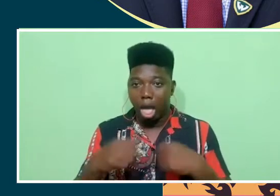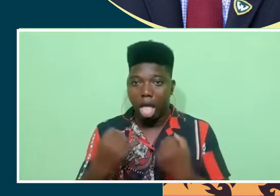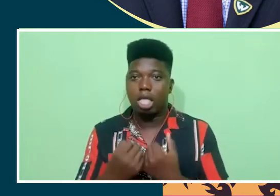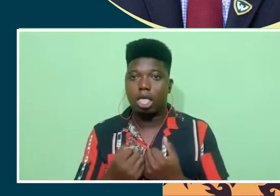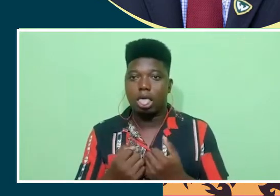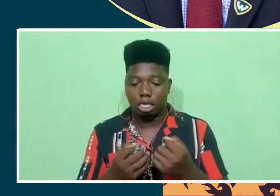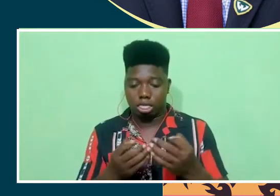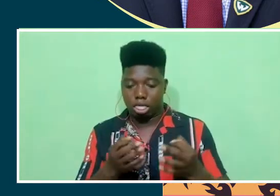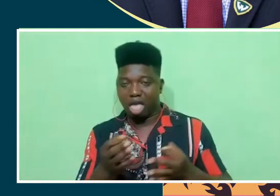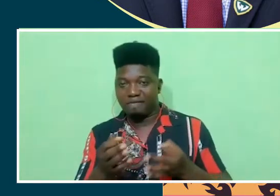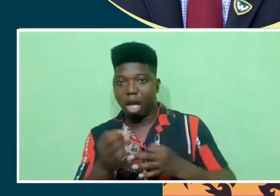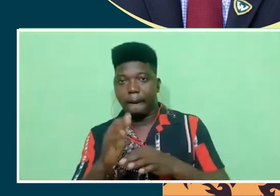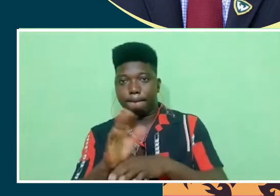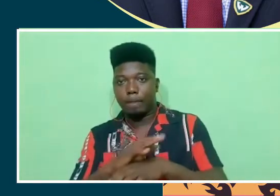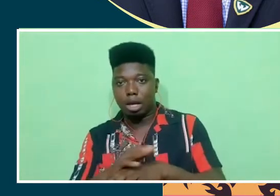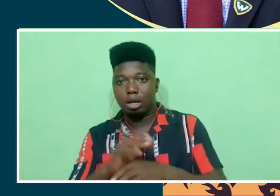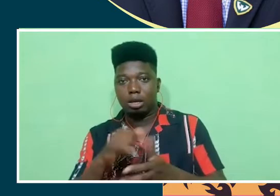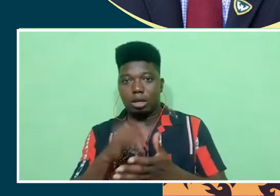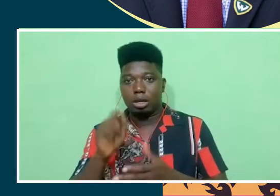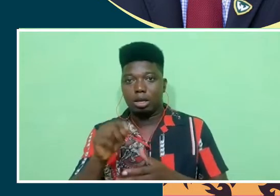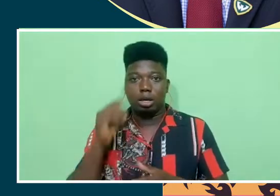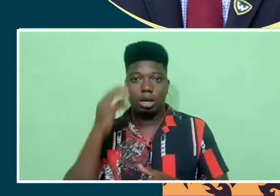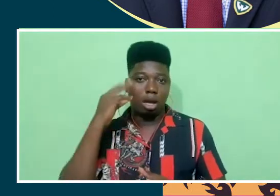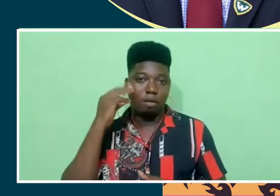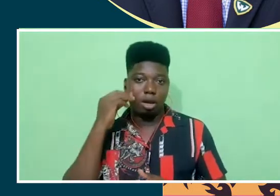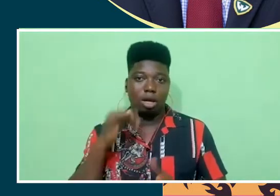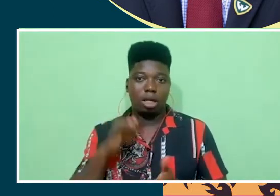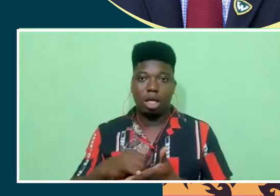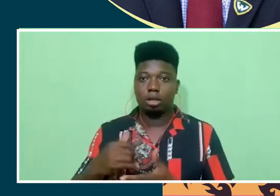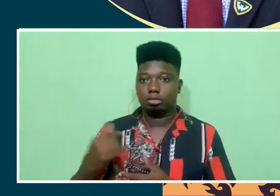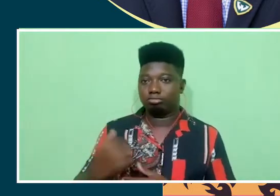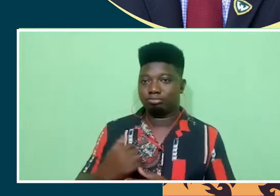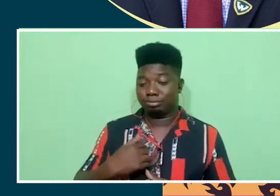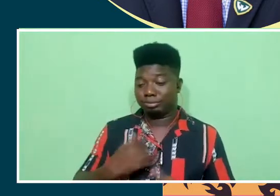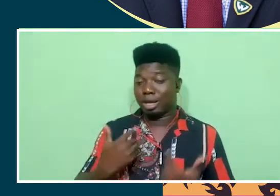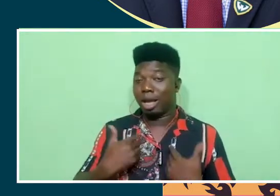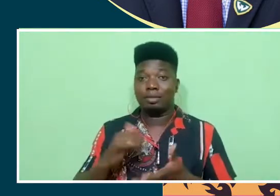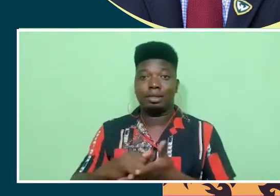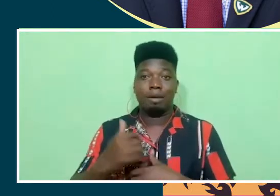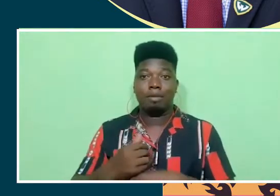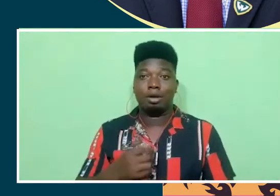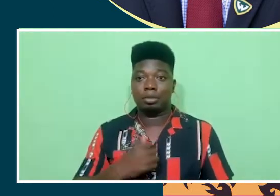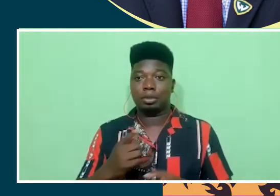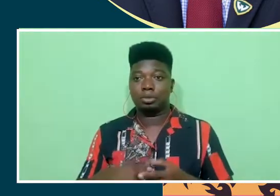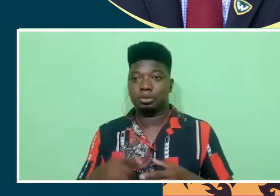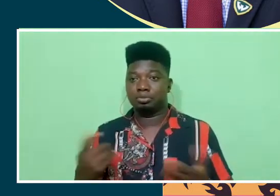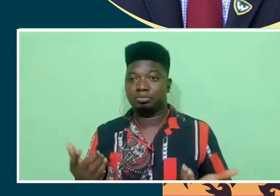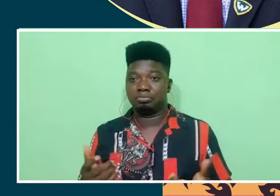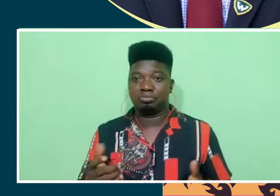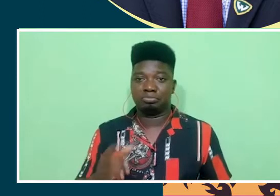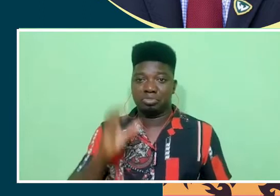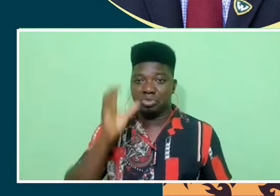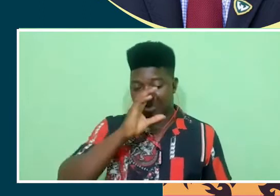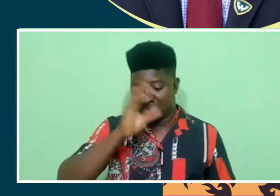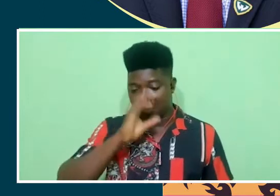these experiences which I was having, which made me to start looking at society in a different way.